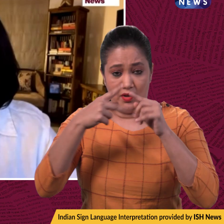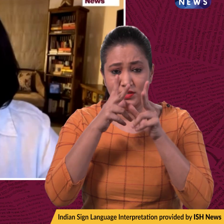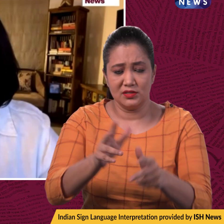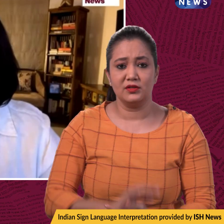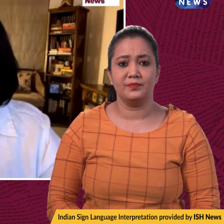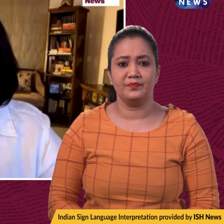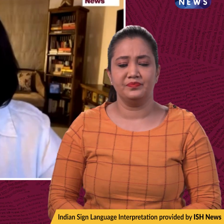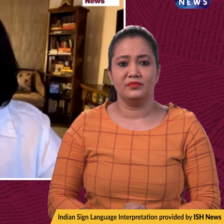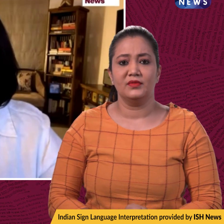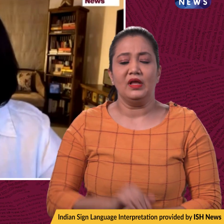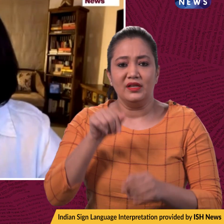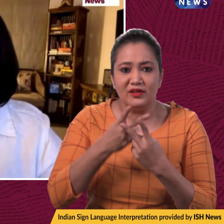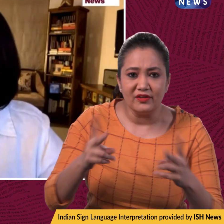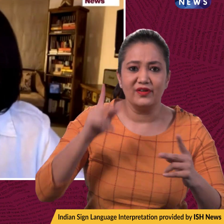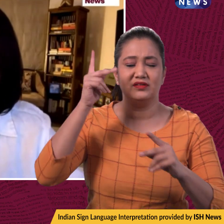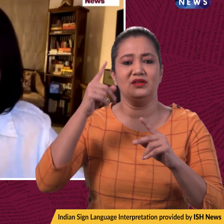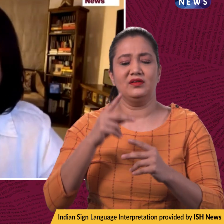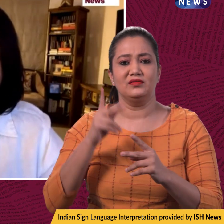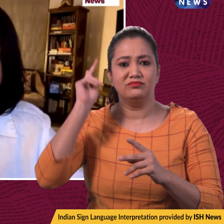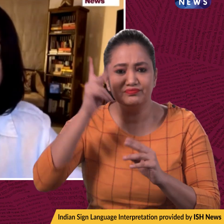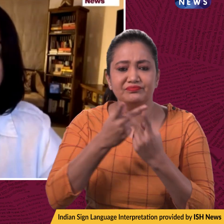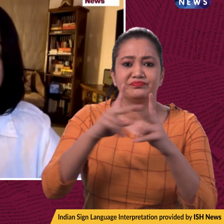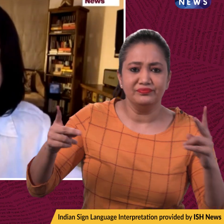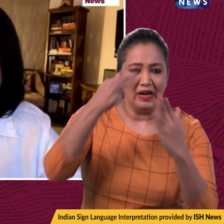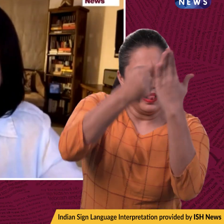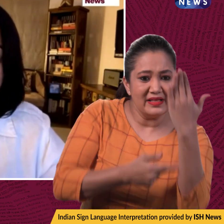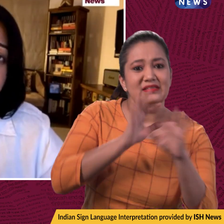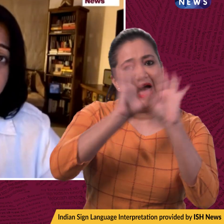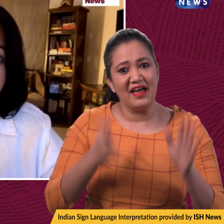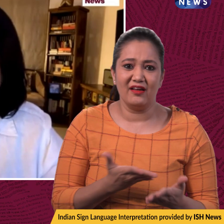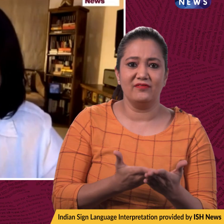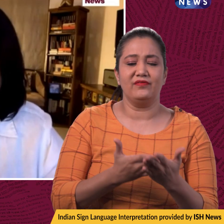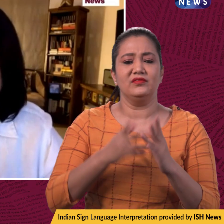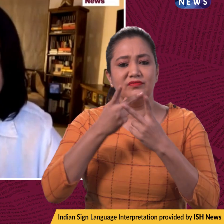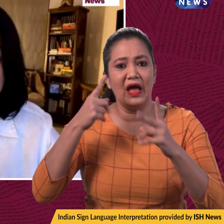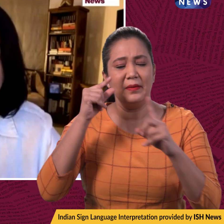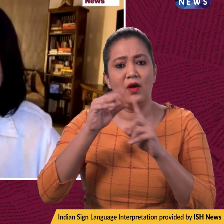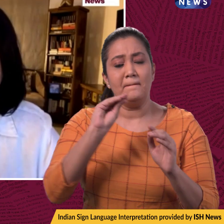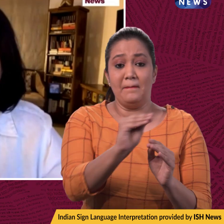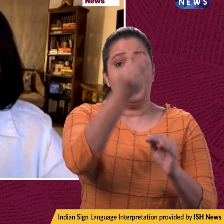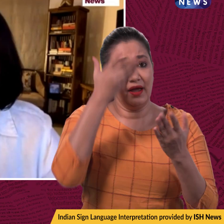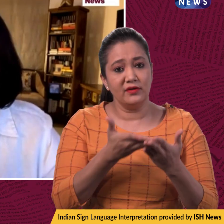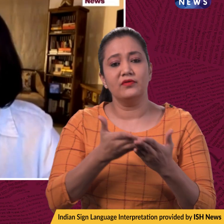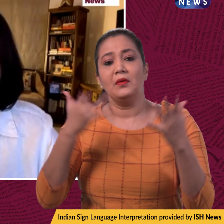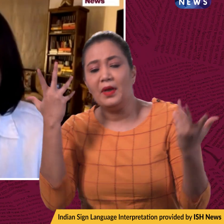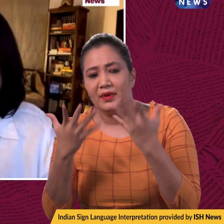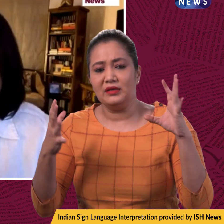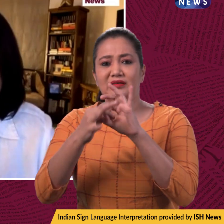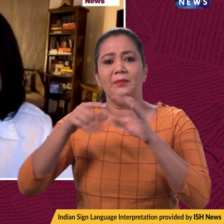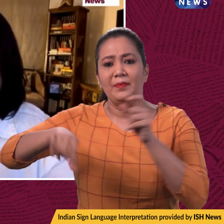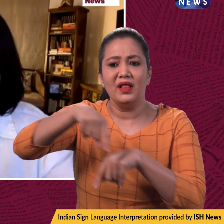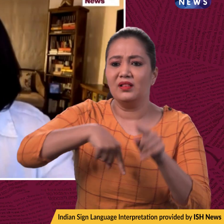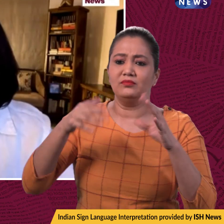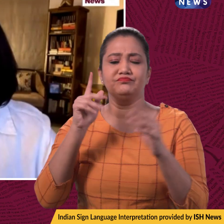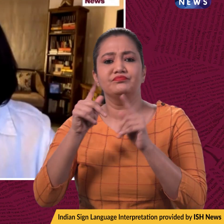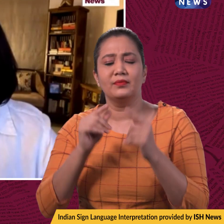view is that basically the market has been celebrating various unicorns listing, and those listings have done very well, that appetite might have